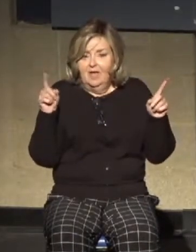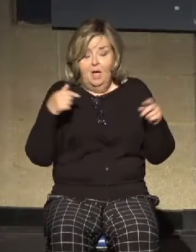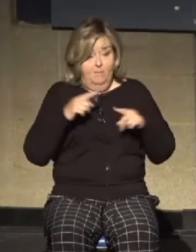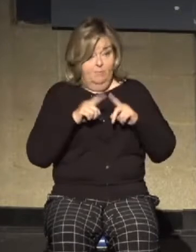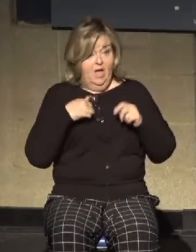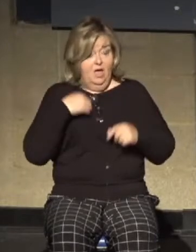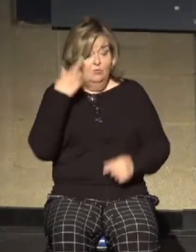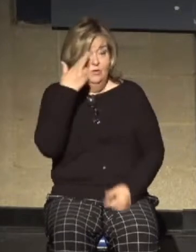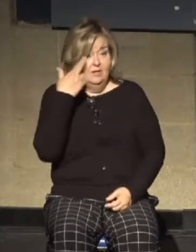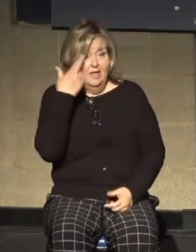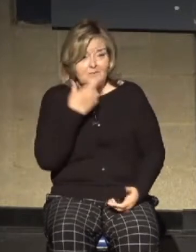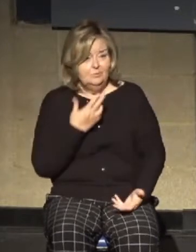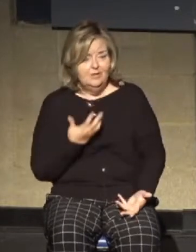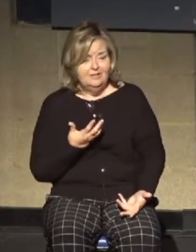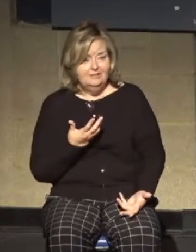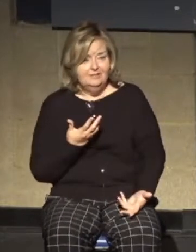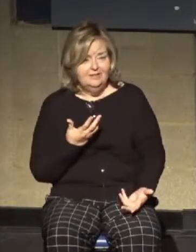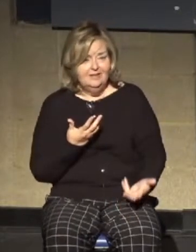to realize?